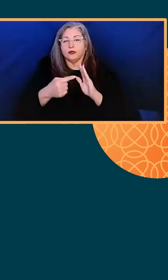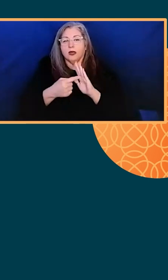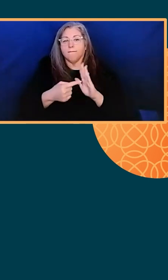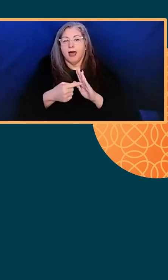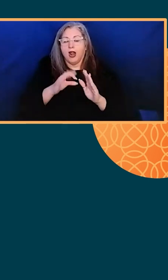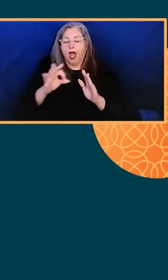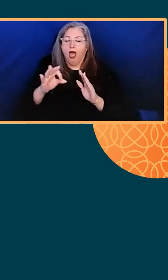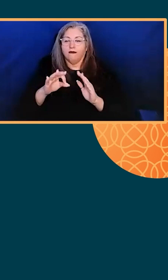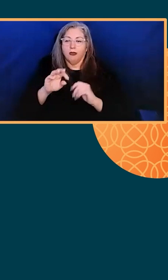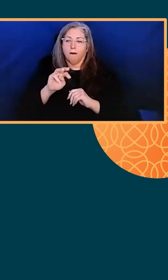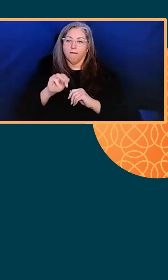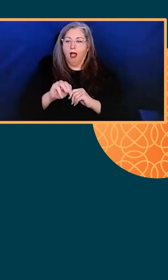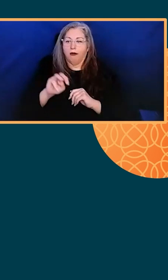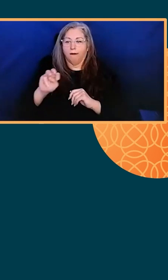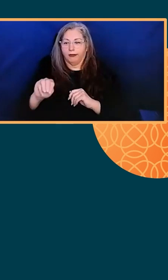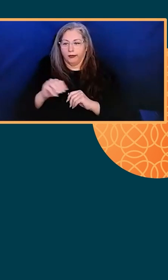model minorities.